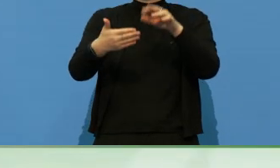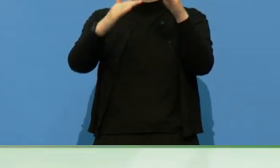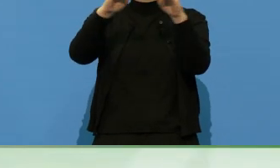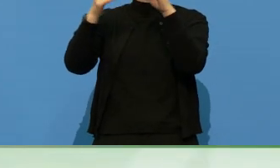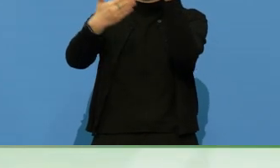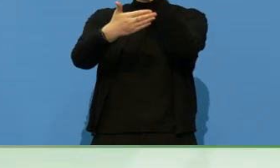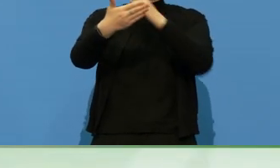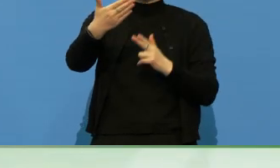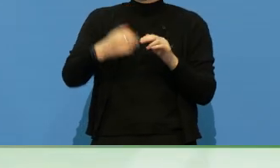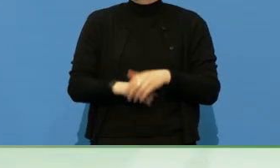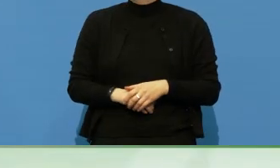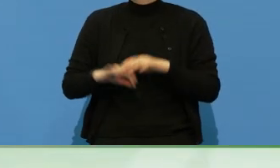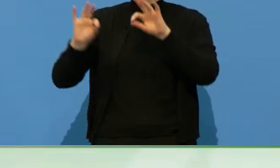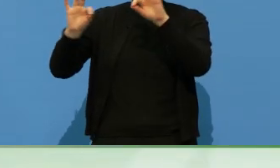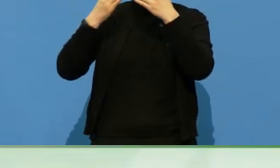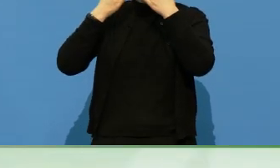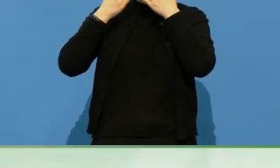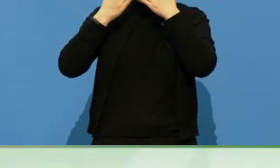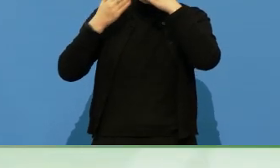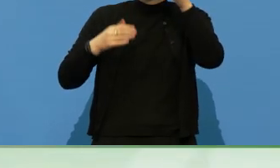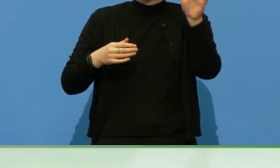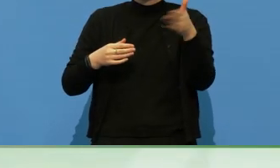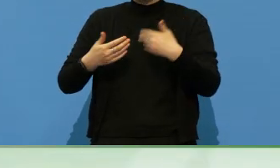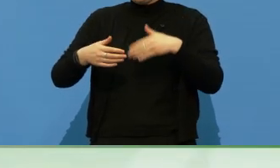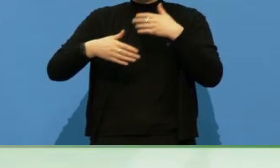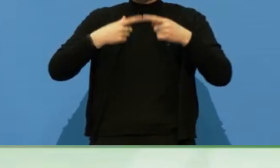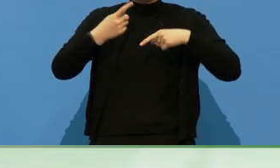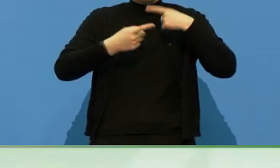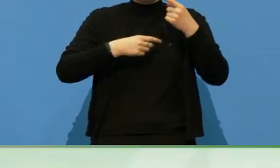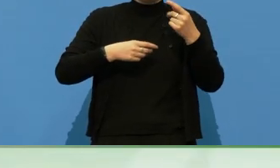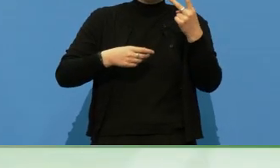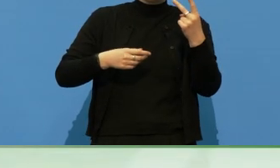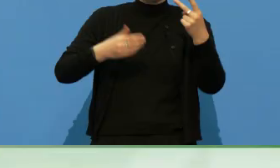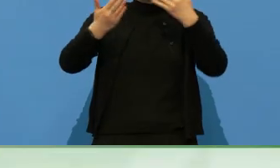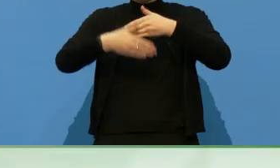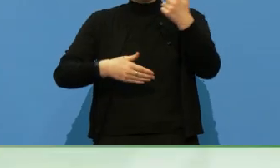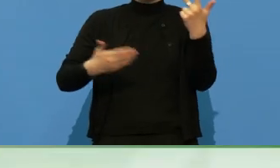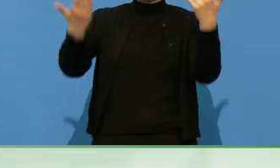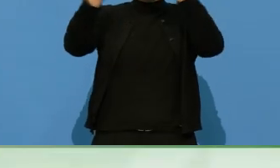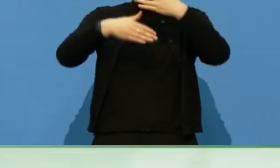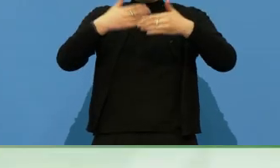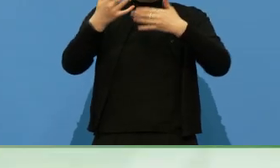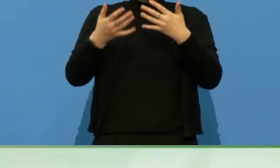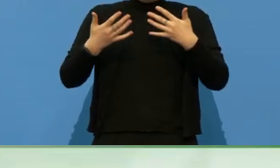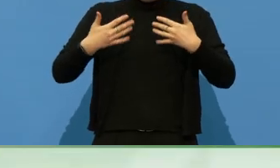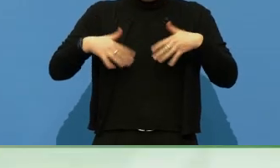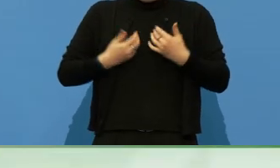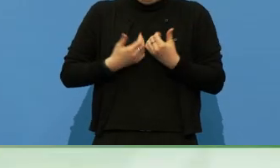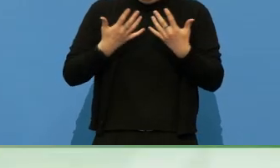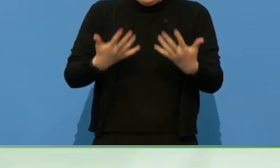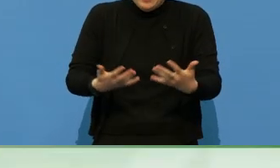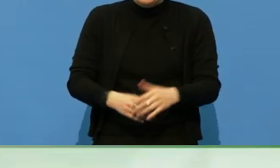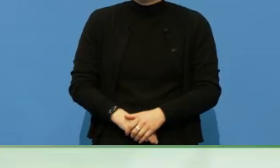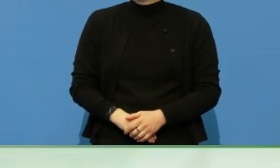this session. We know it's the end of the conference, and we know that that everyone has been filled